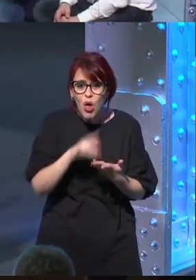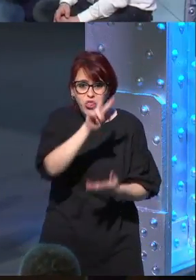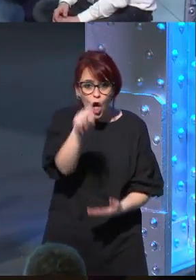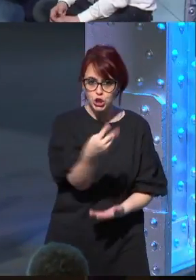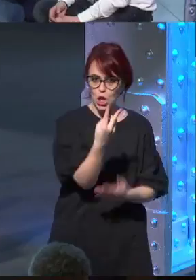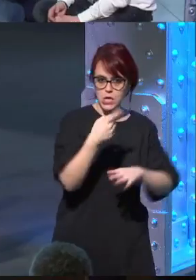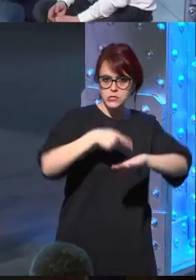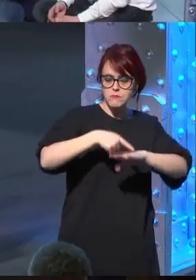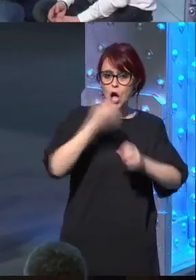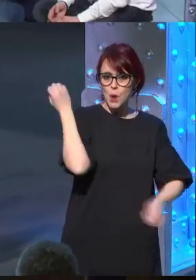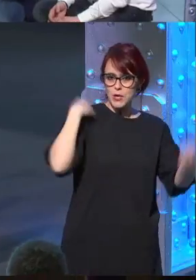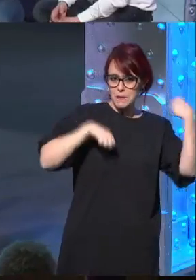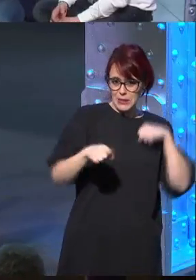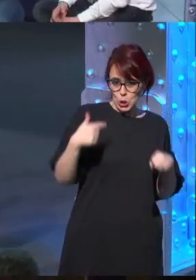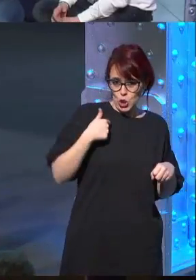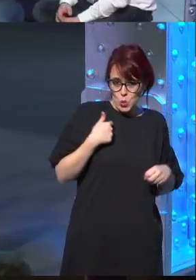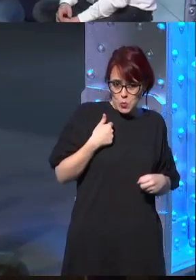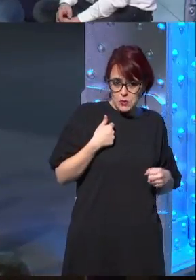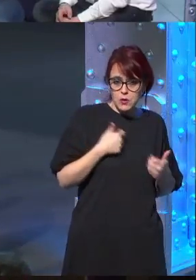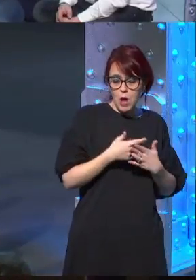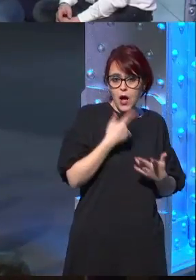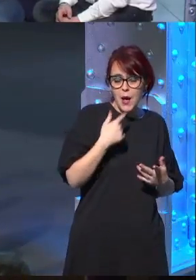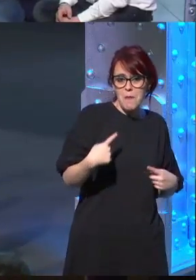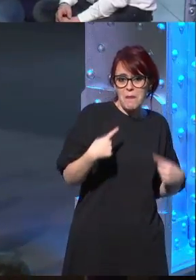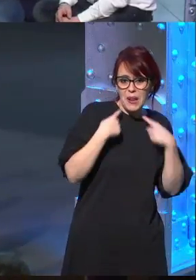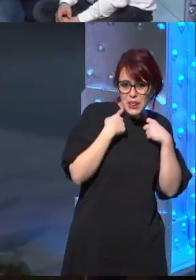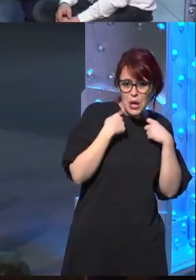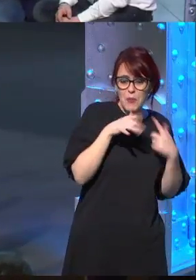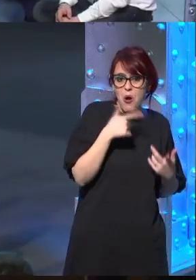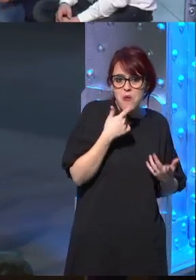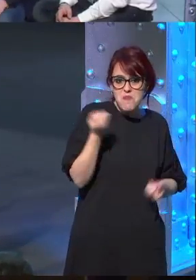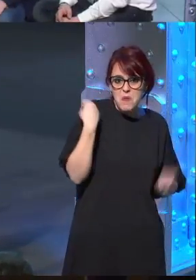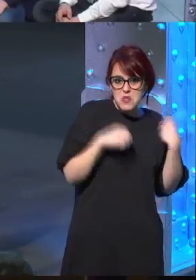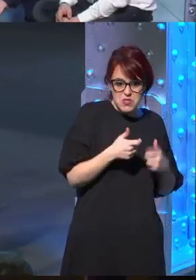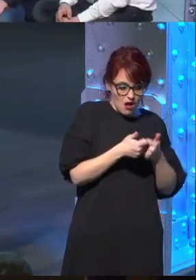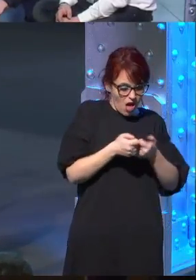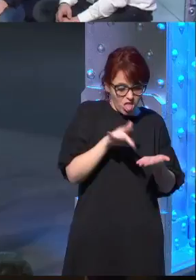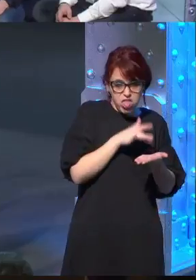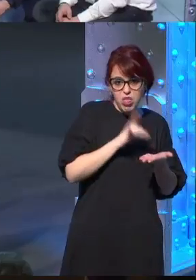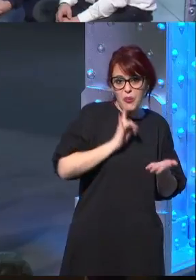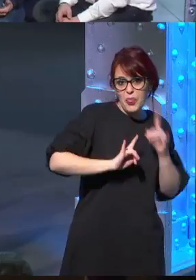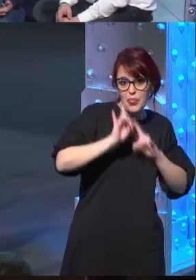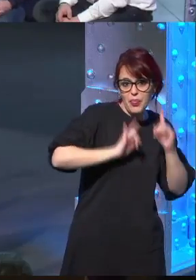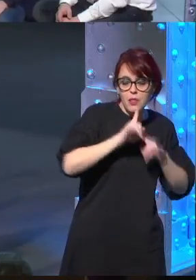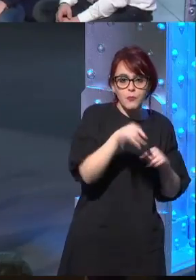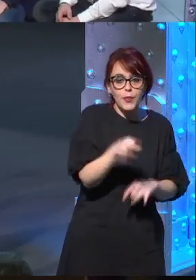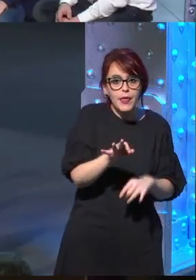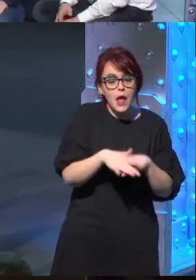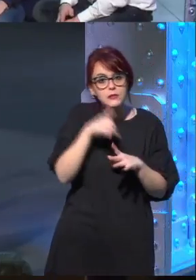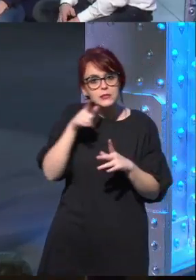Crush when I was going to go to sleep. And I was very upset at myself because I realized that